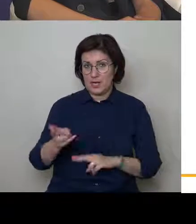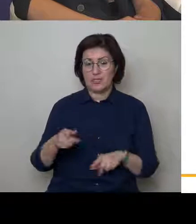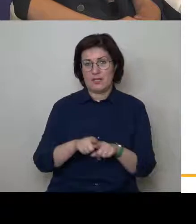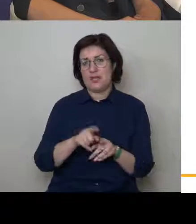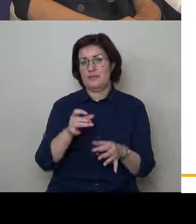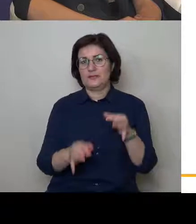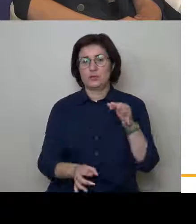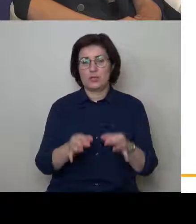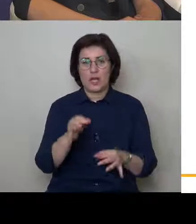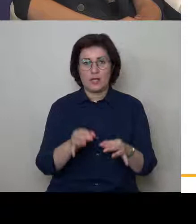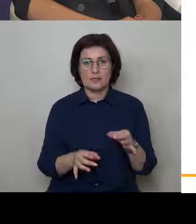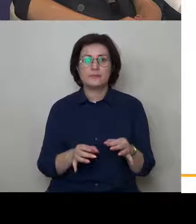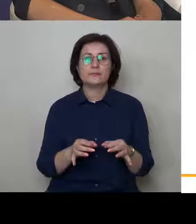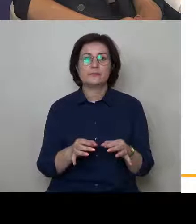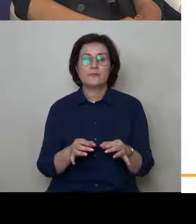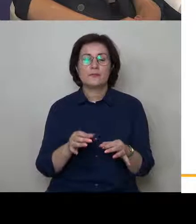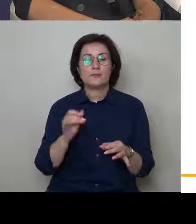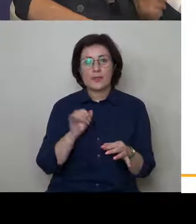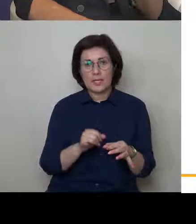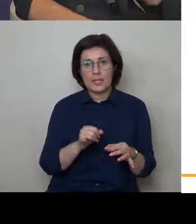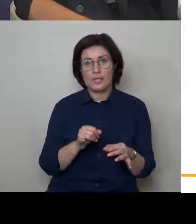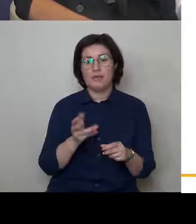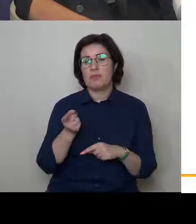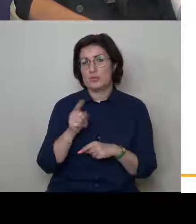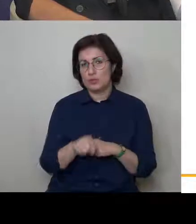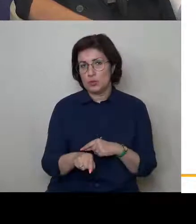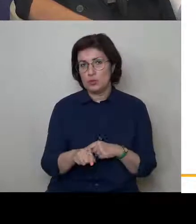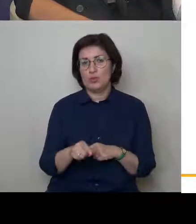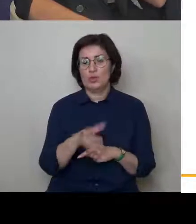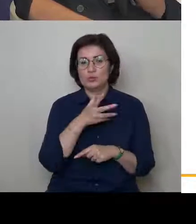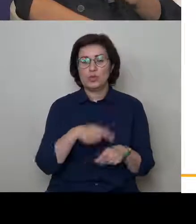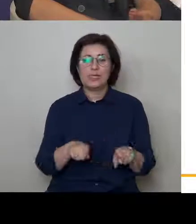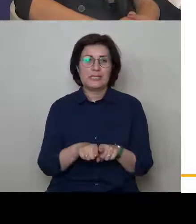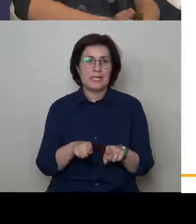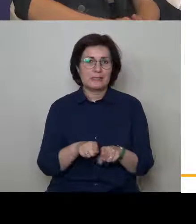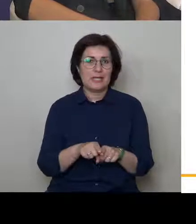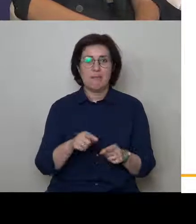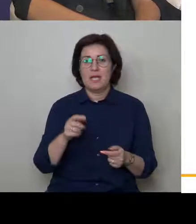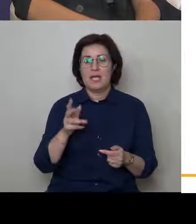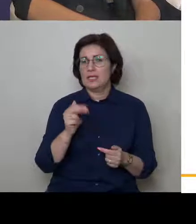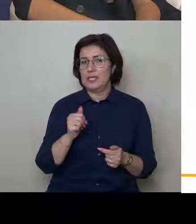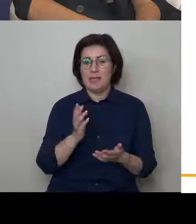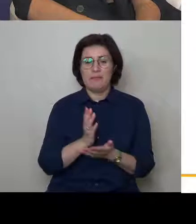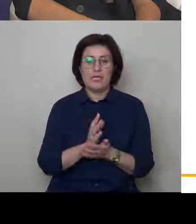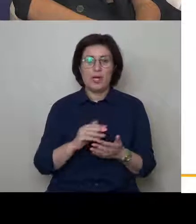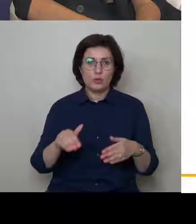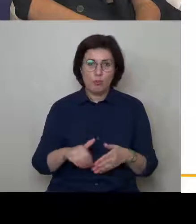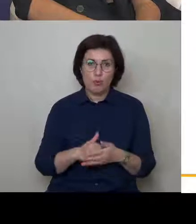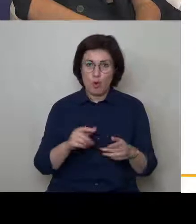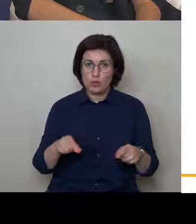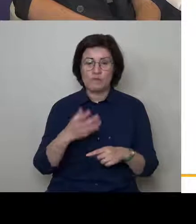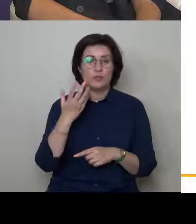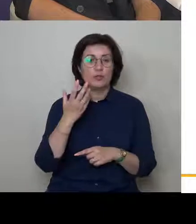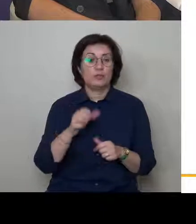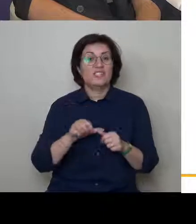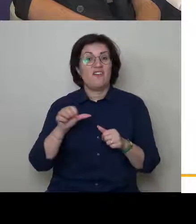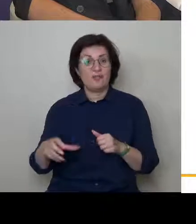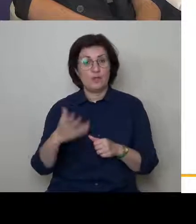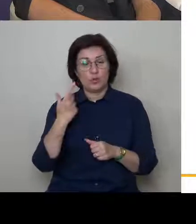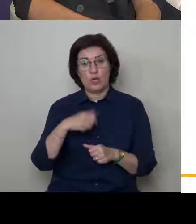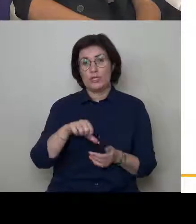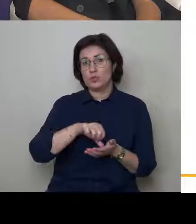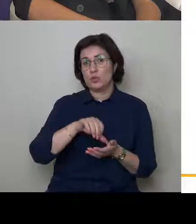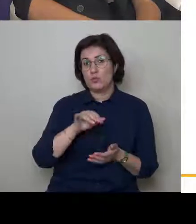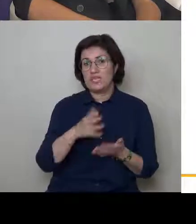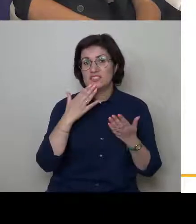of filing the complaint is the day when the election commission has received it, and this period of time should not